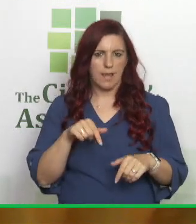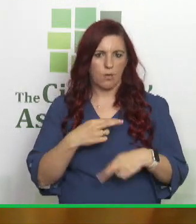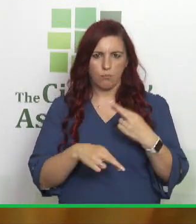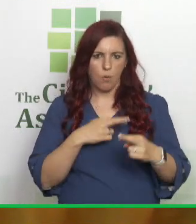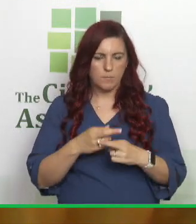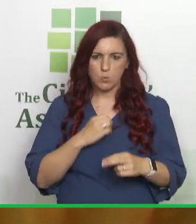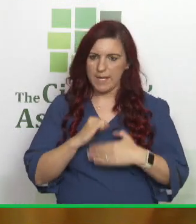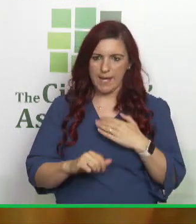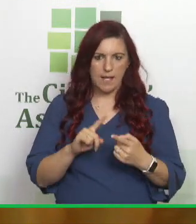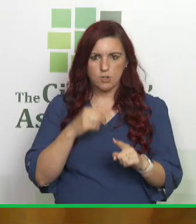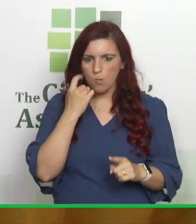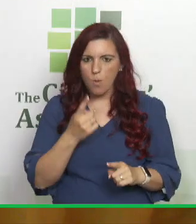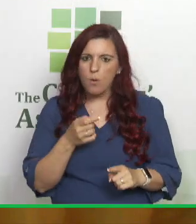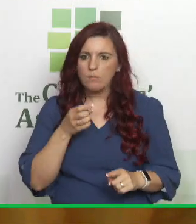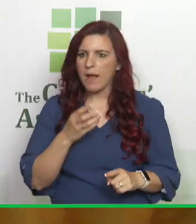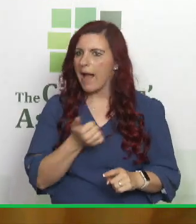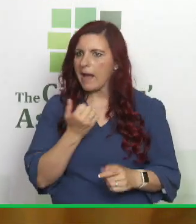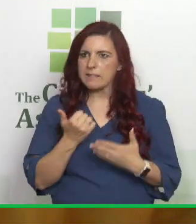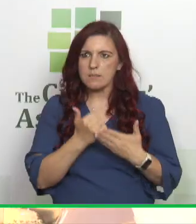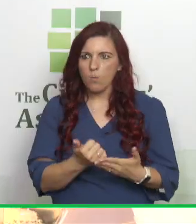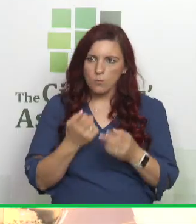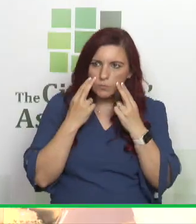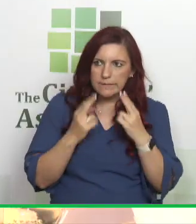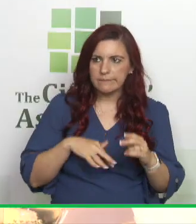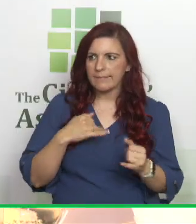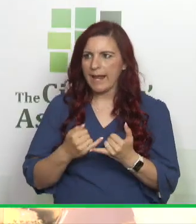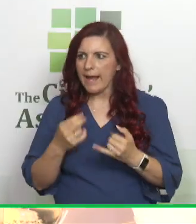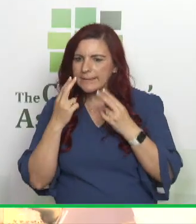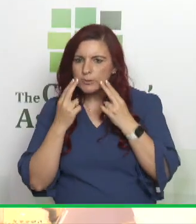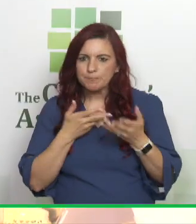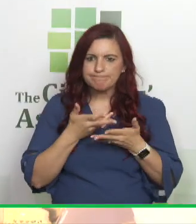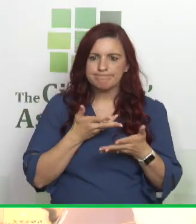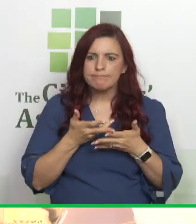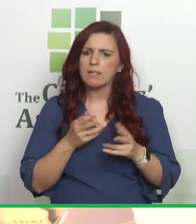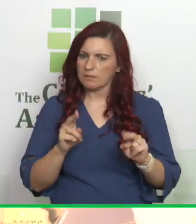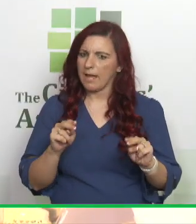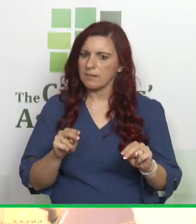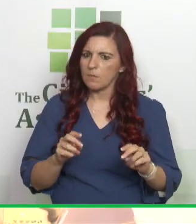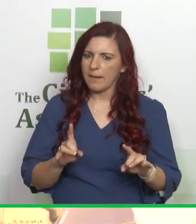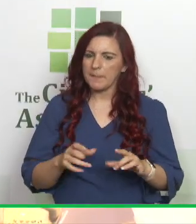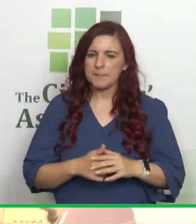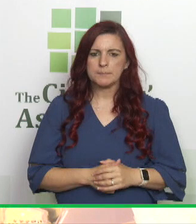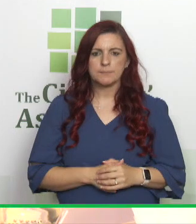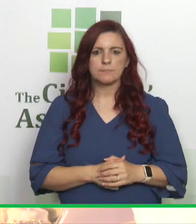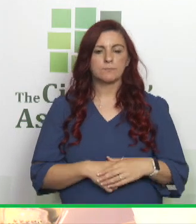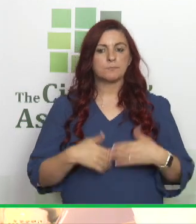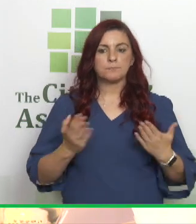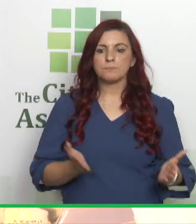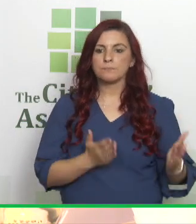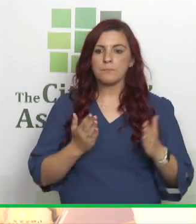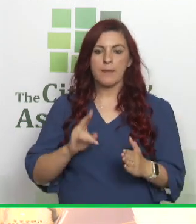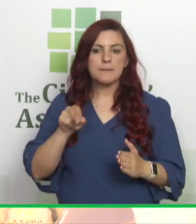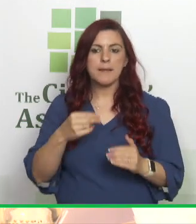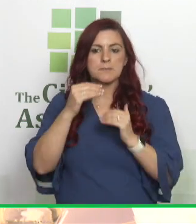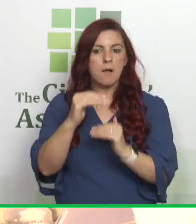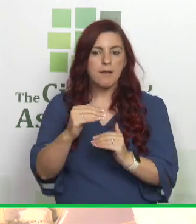day and tomorrow for giving any supports that people may feel they would like to avail of, and please do. Okay, we're going to move into our next system,